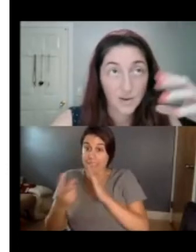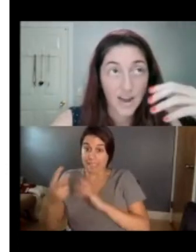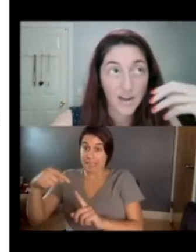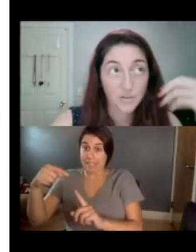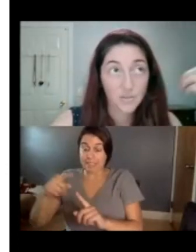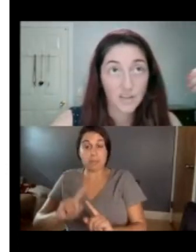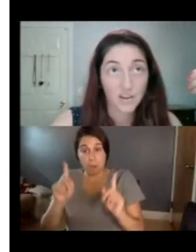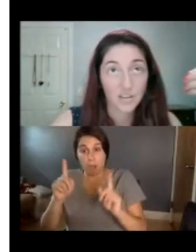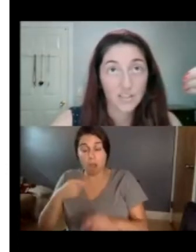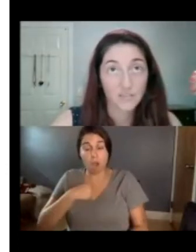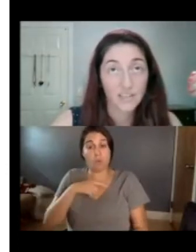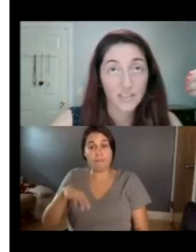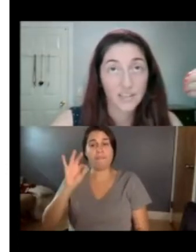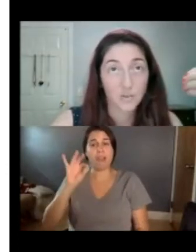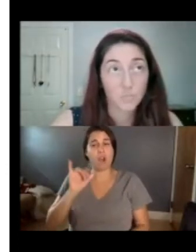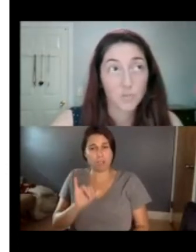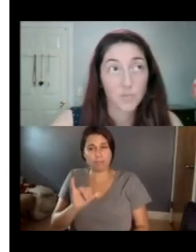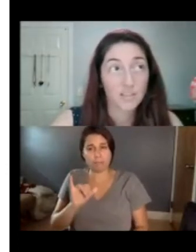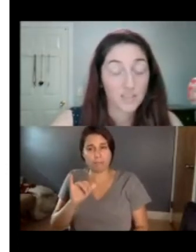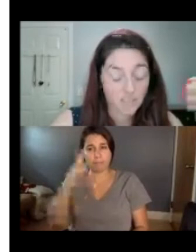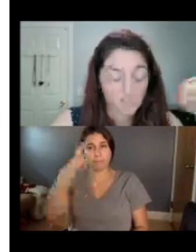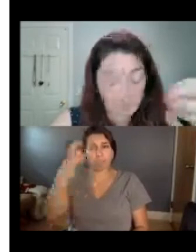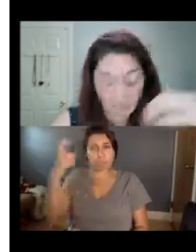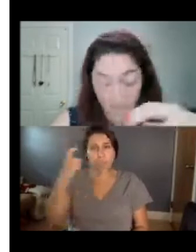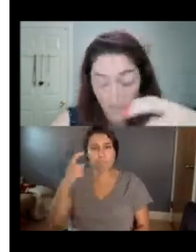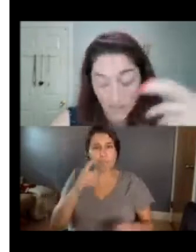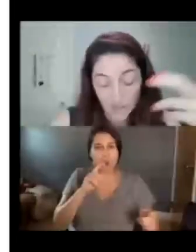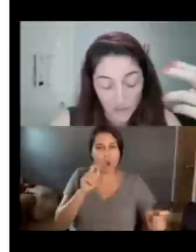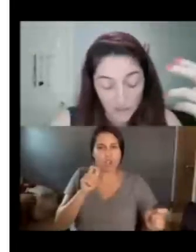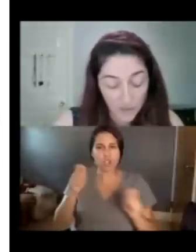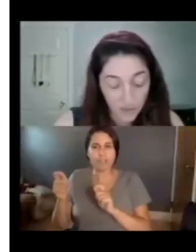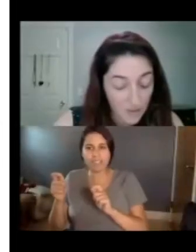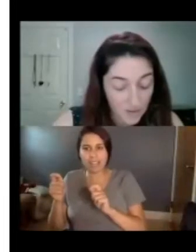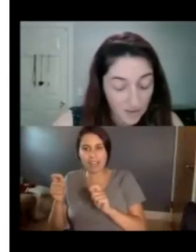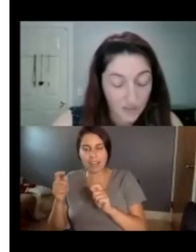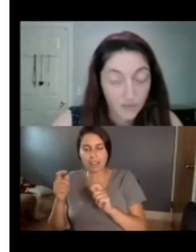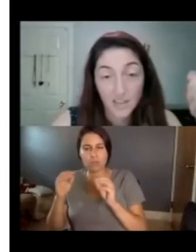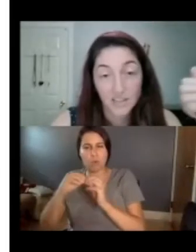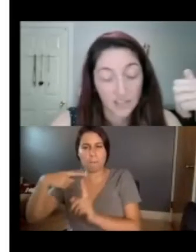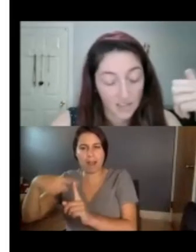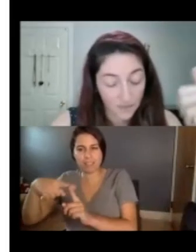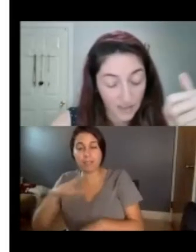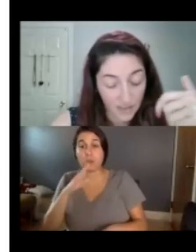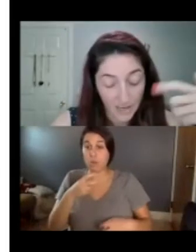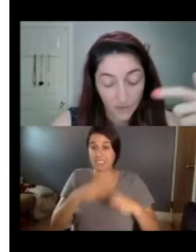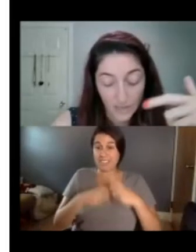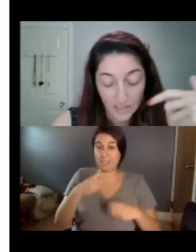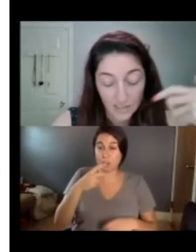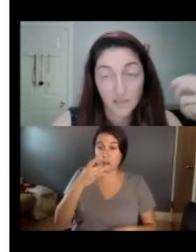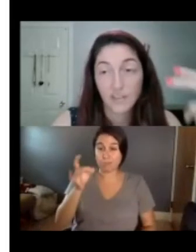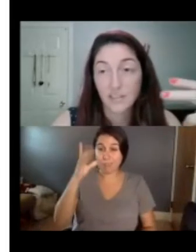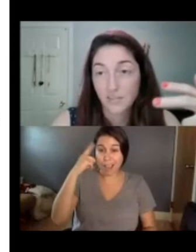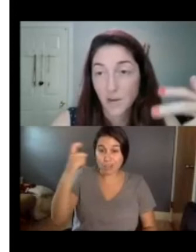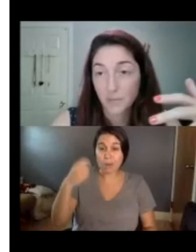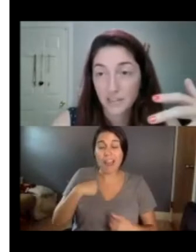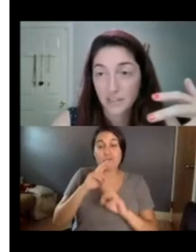is how dreams are shifting towards more positive experiences. So a typical nightmare has reactions like fear and avoidance